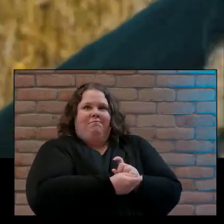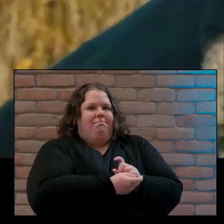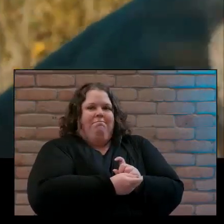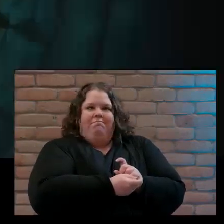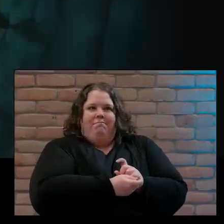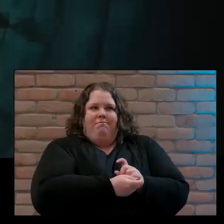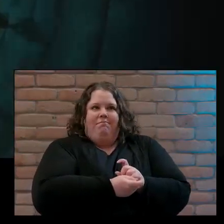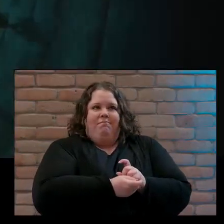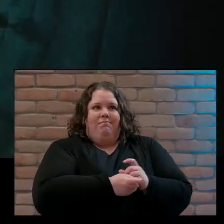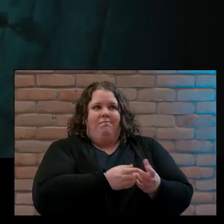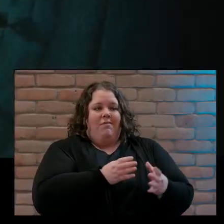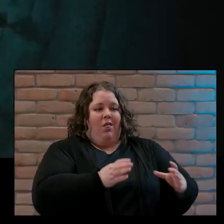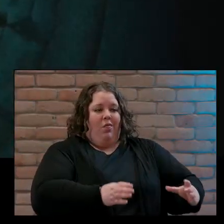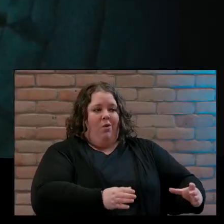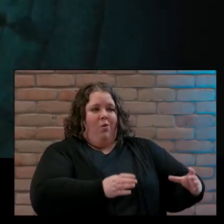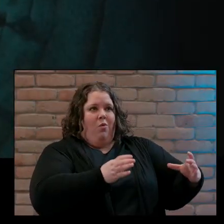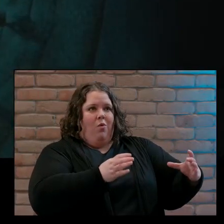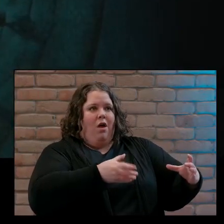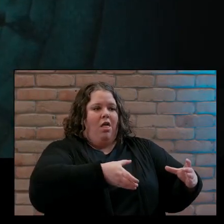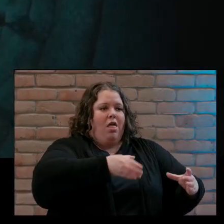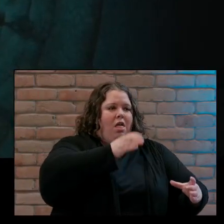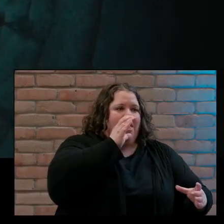But the well always left me thirsty.